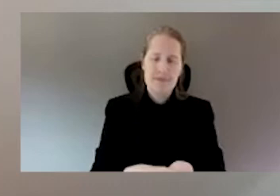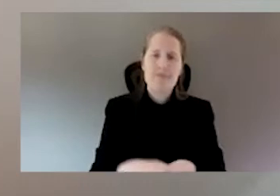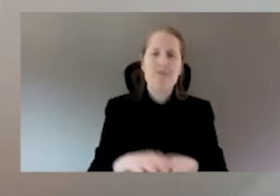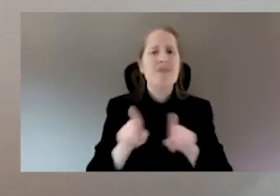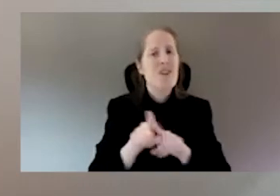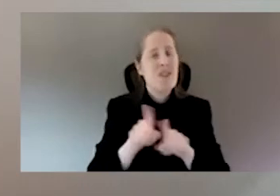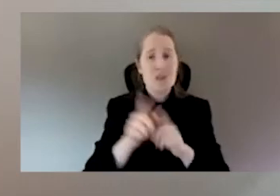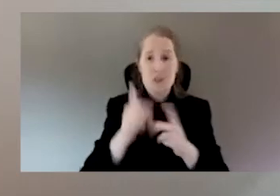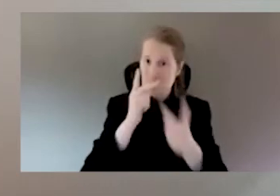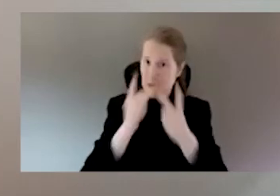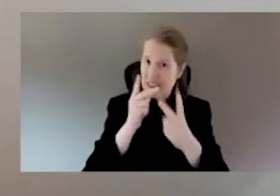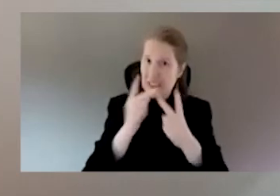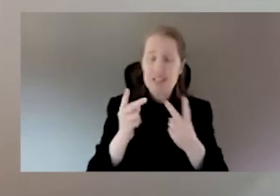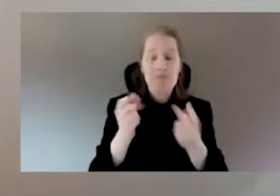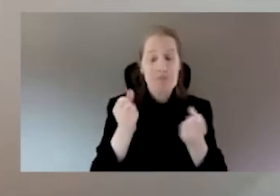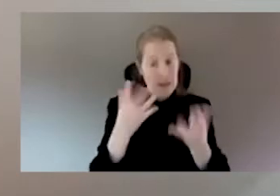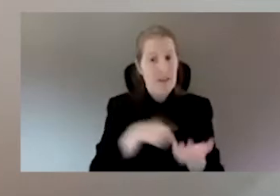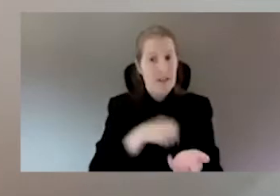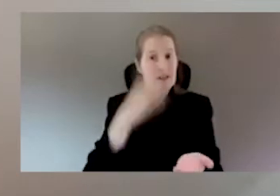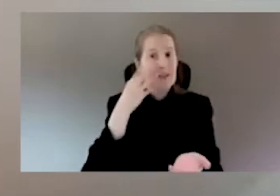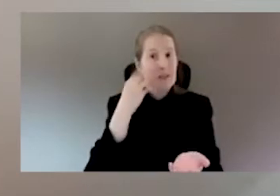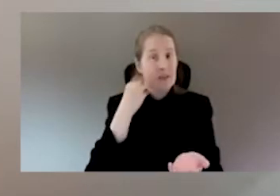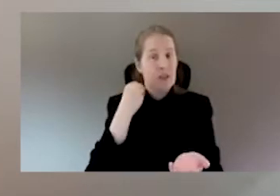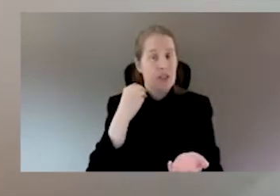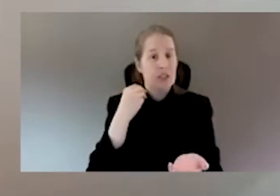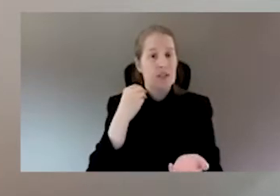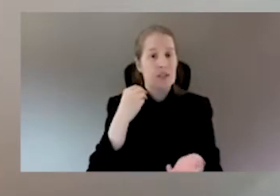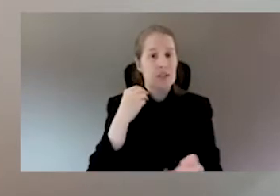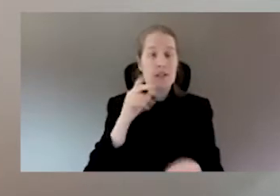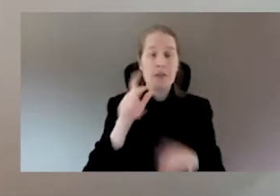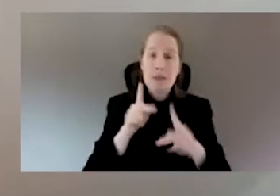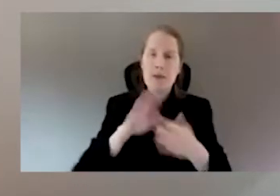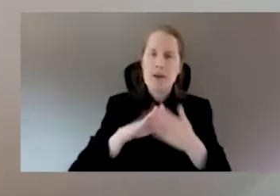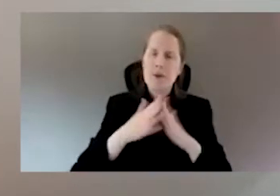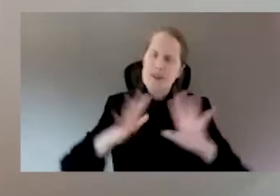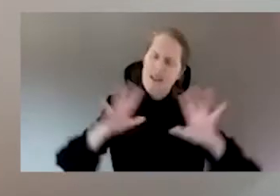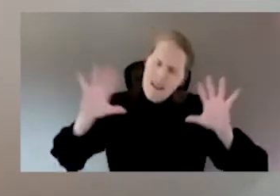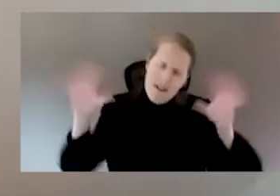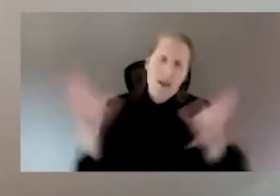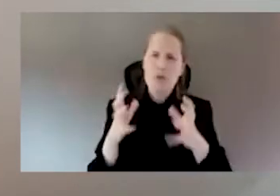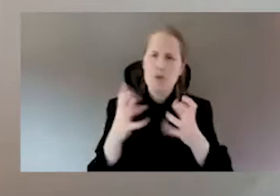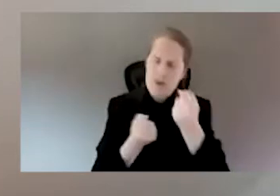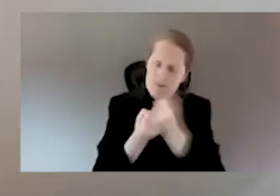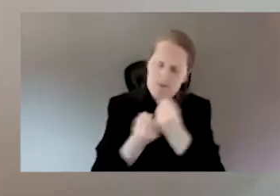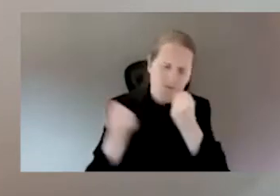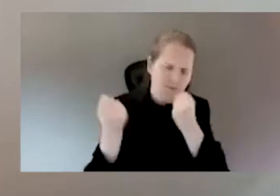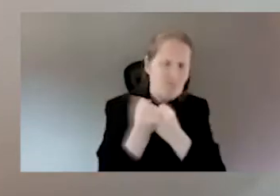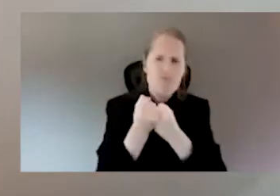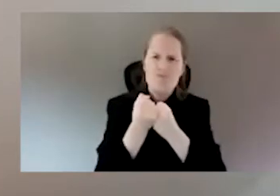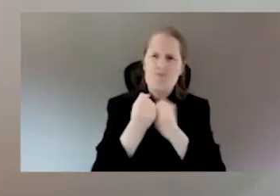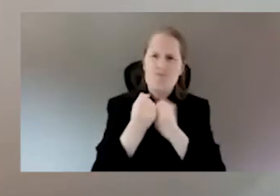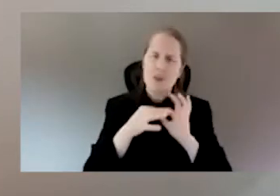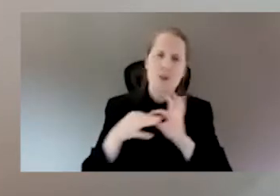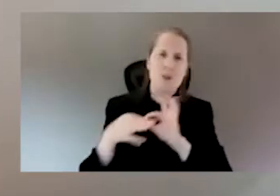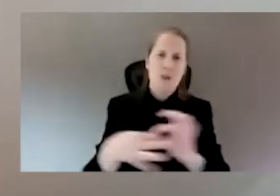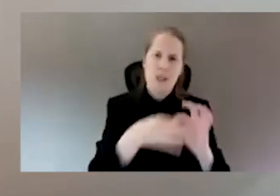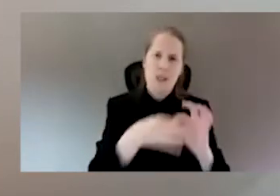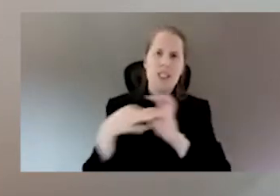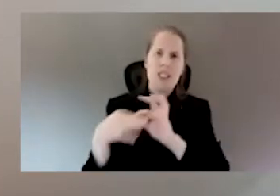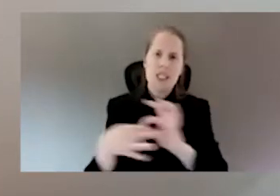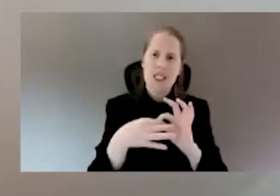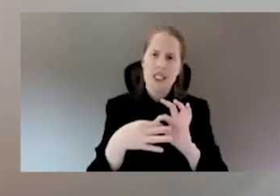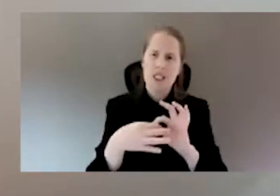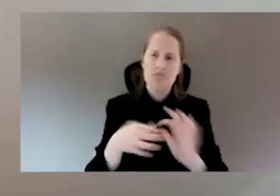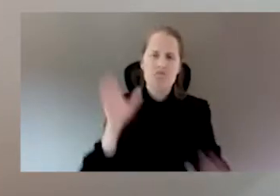have experienced, people and communities coming together in the spirit of unity and with an unyielding